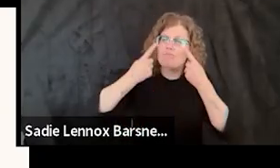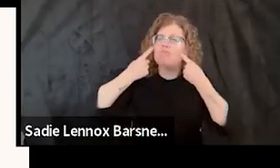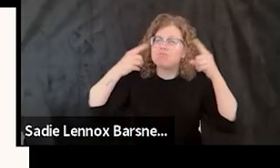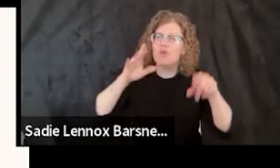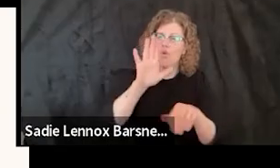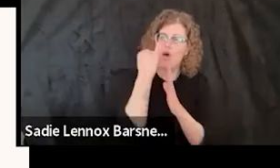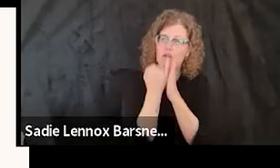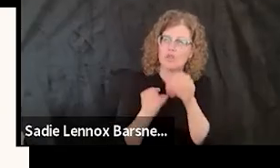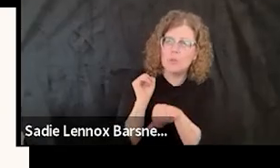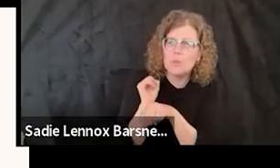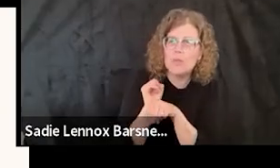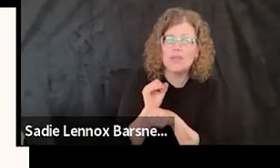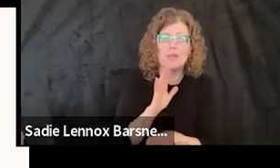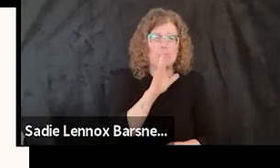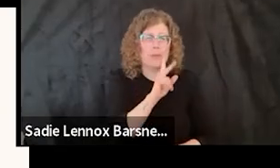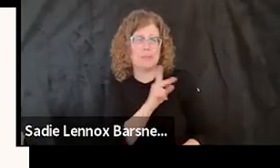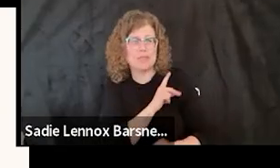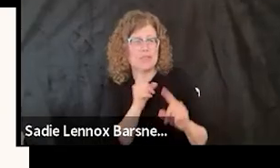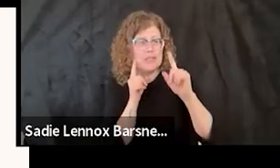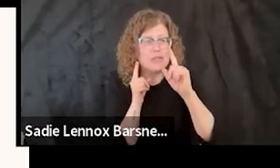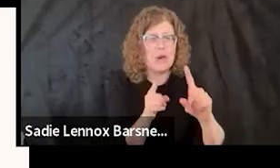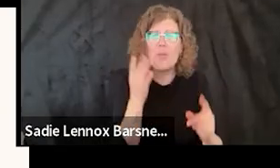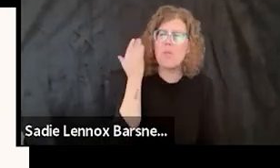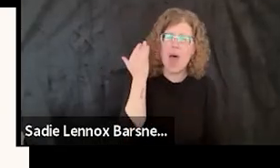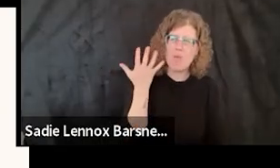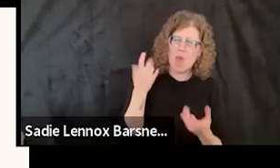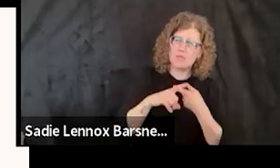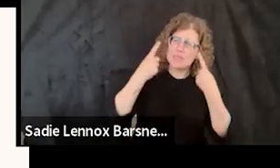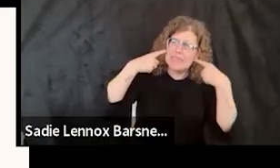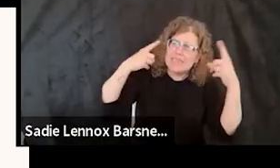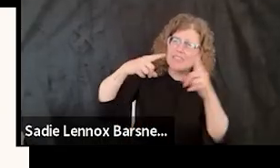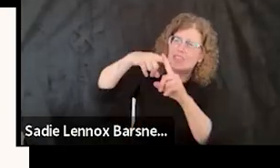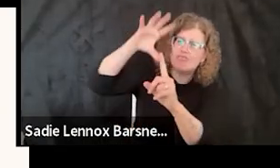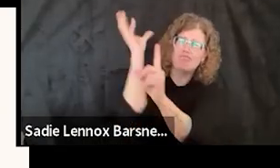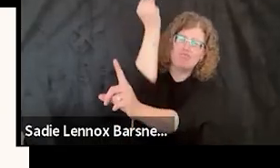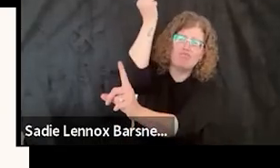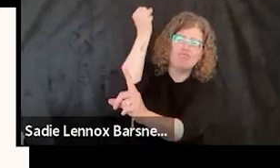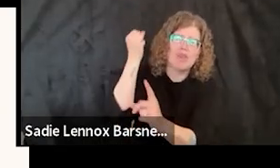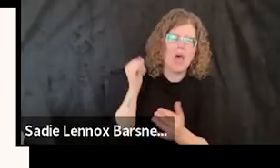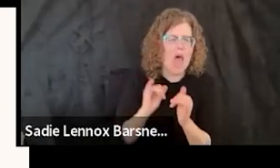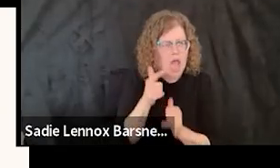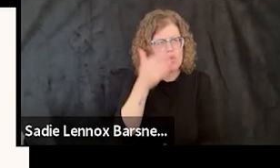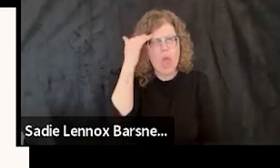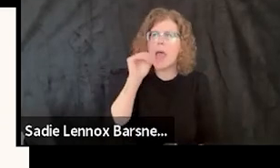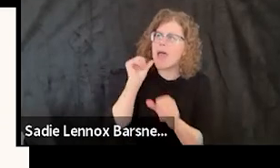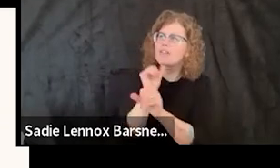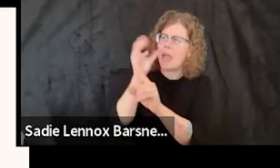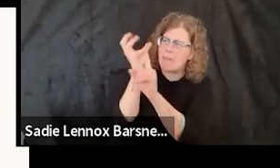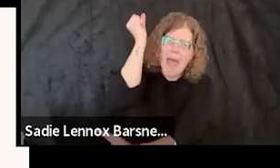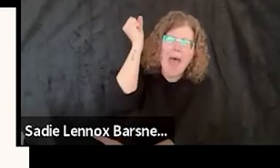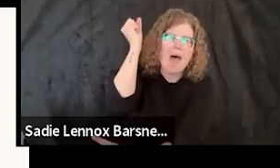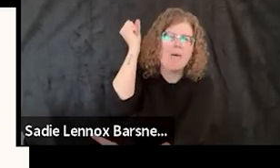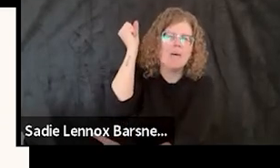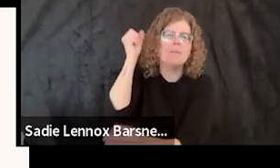you need to achieve them, and how you will know if you've achieved them. It's good to start thinking about this early on. Developing your